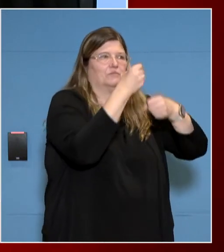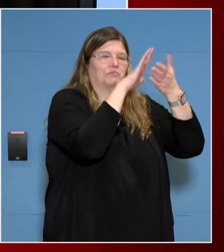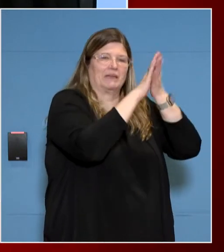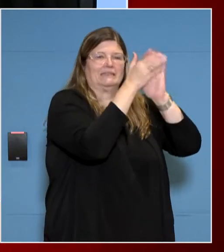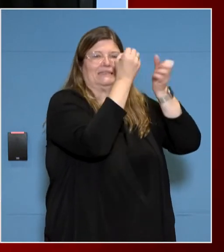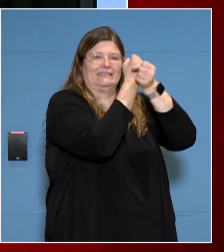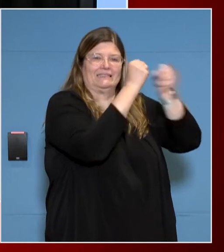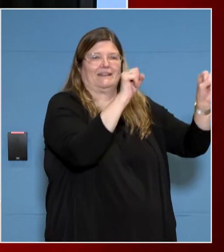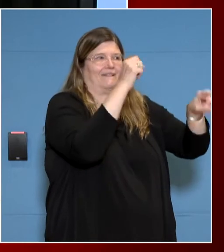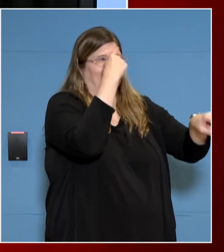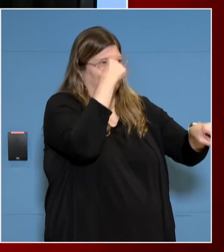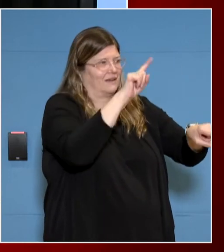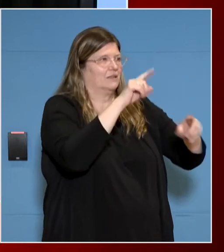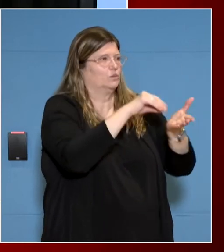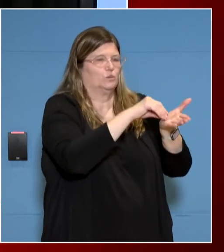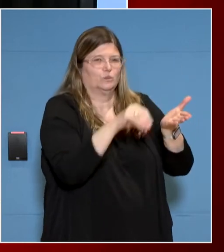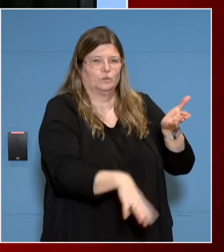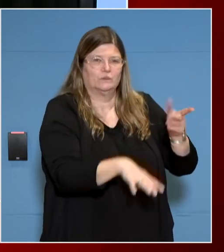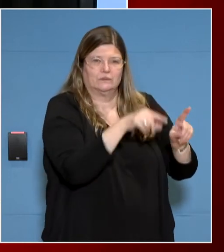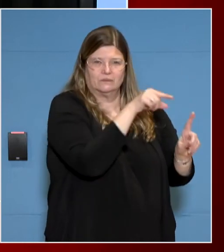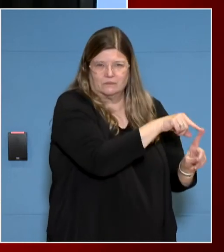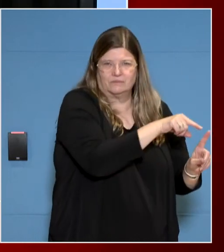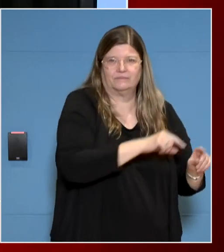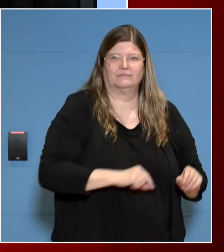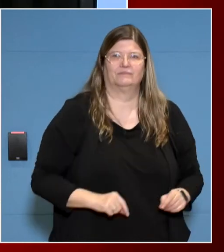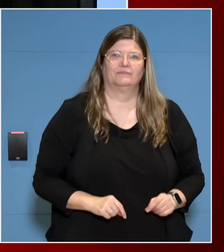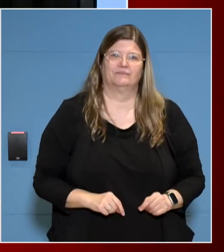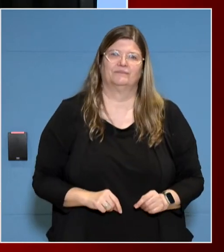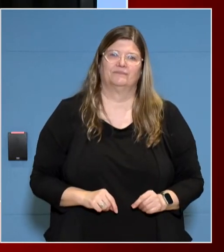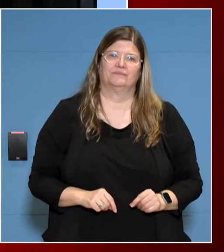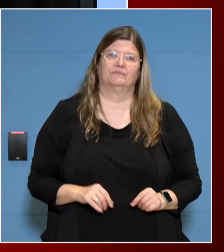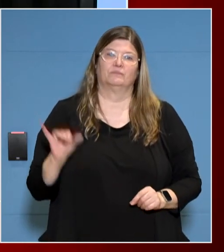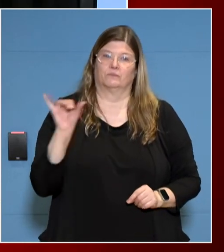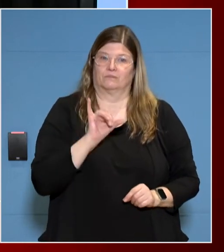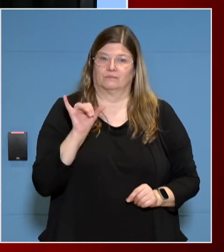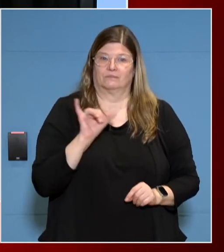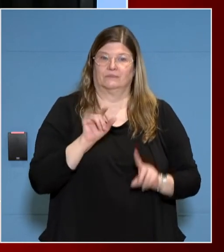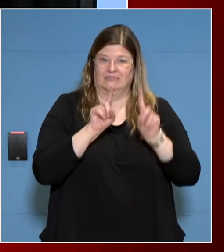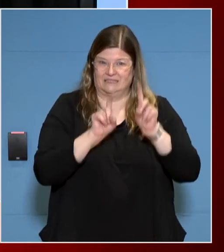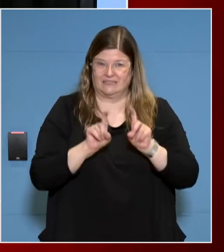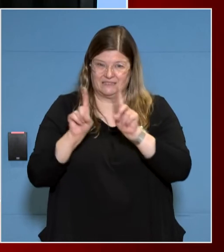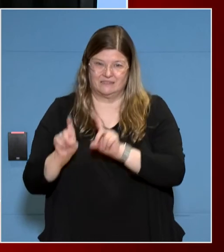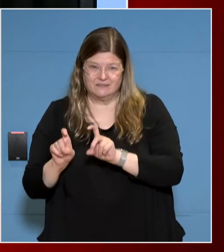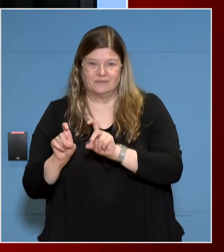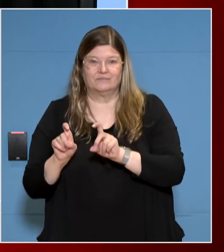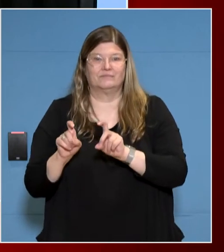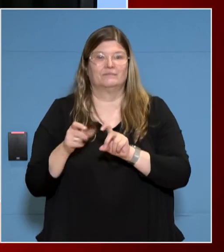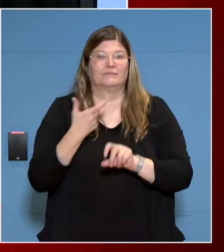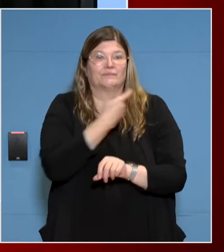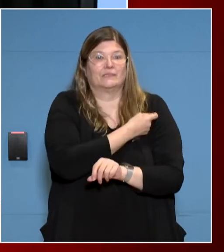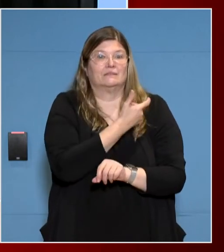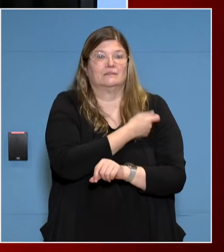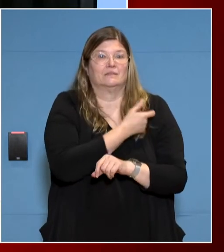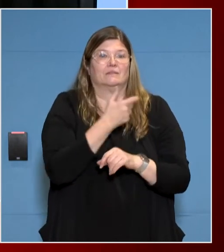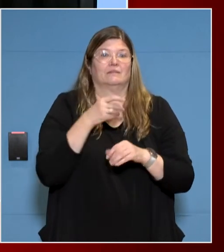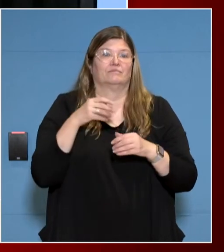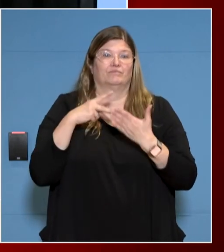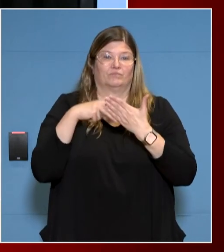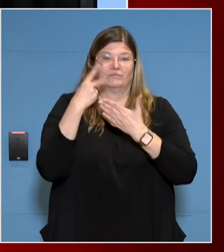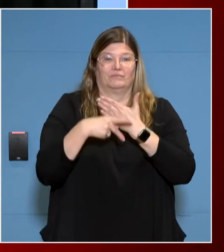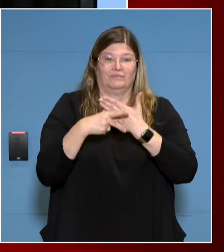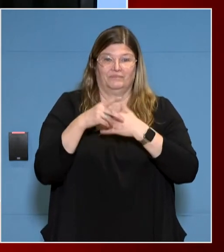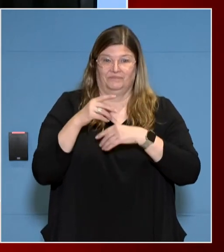that they need to make. We've also made the testing and vaccination programs that are available at